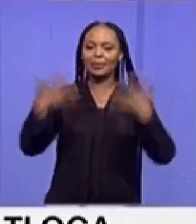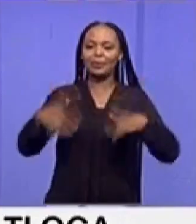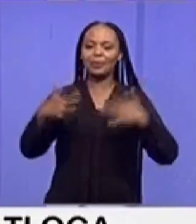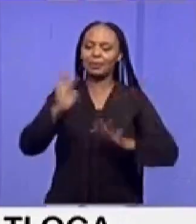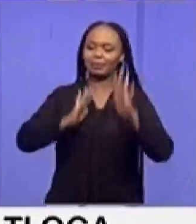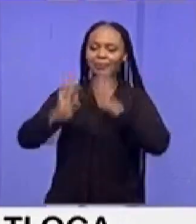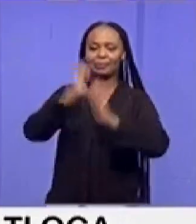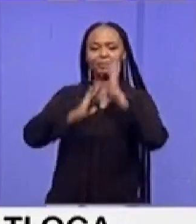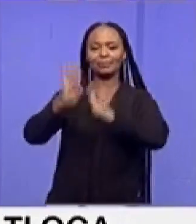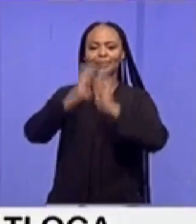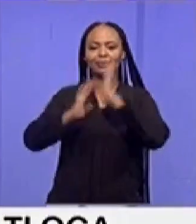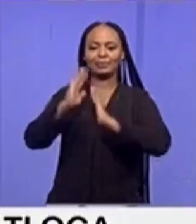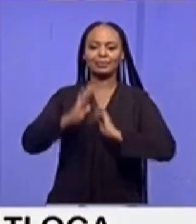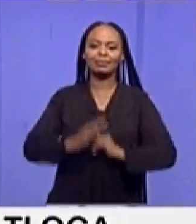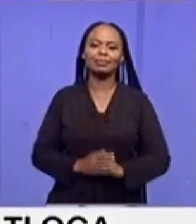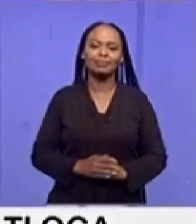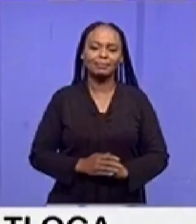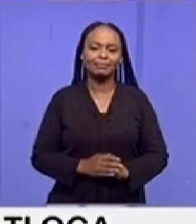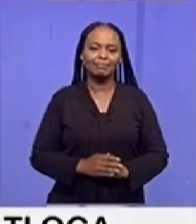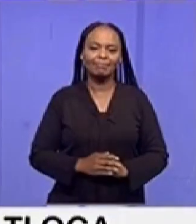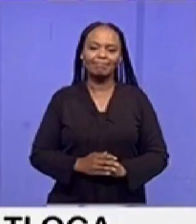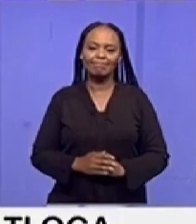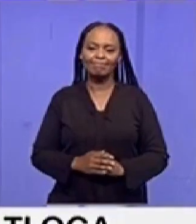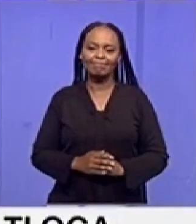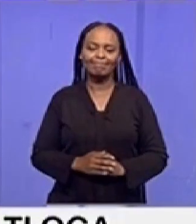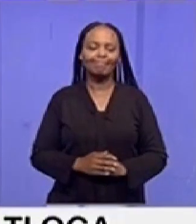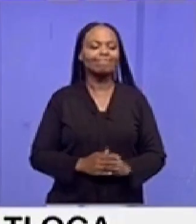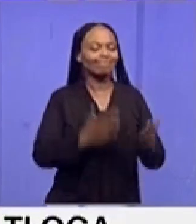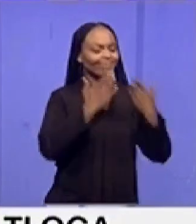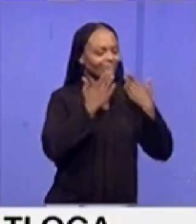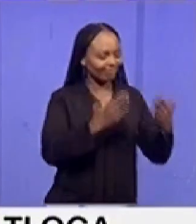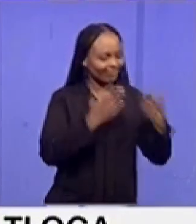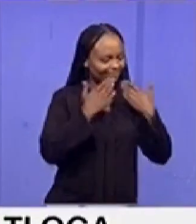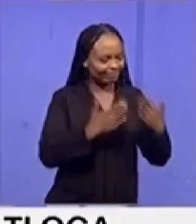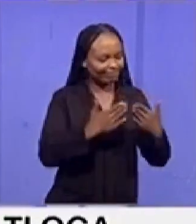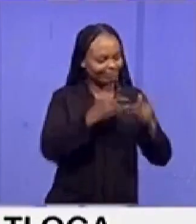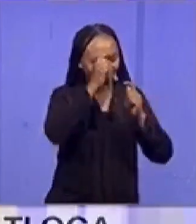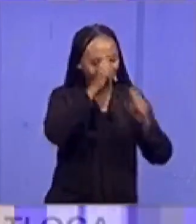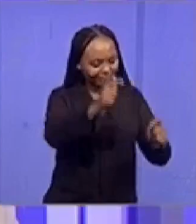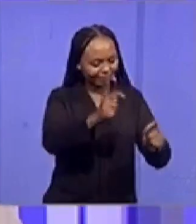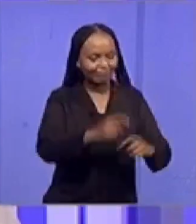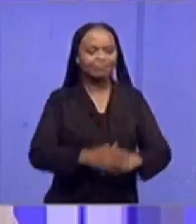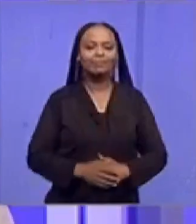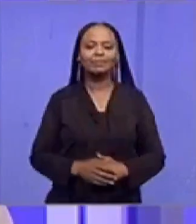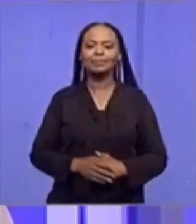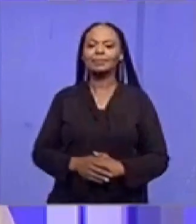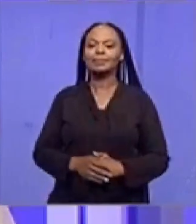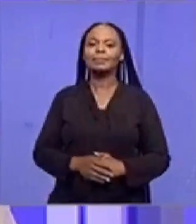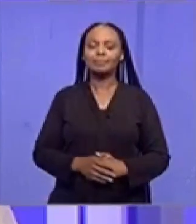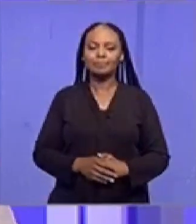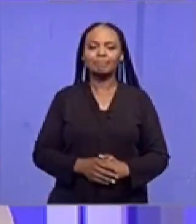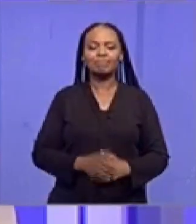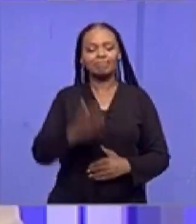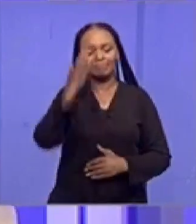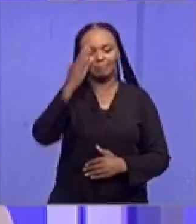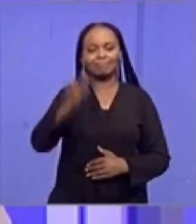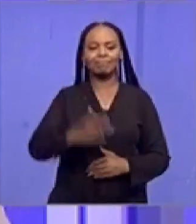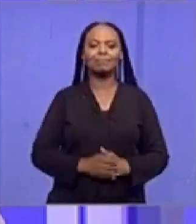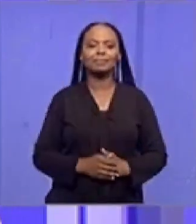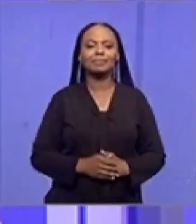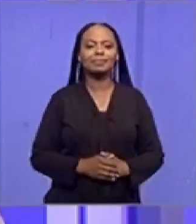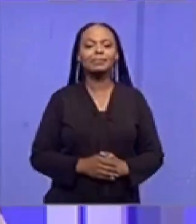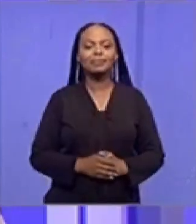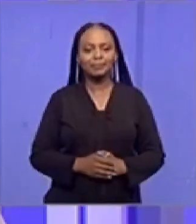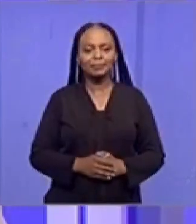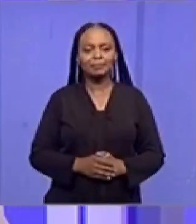ipha nako go boledišana le rena re a reta re a leboga sobe re feta ka bagwebi re a